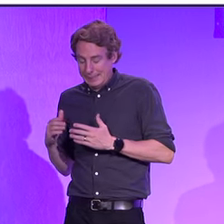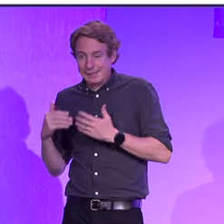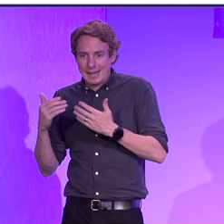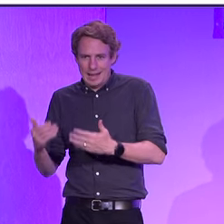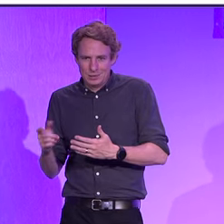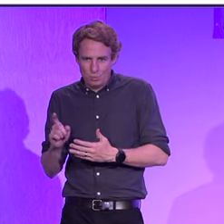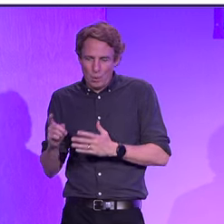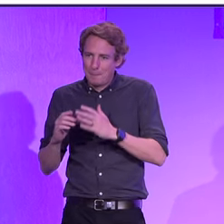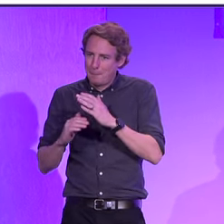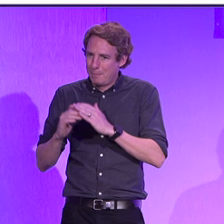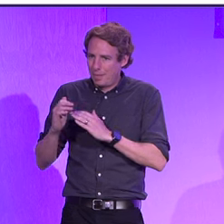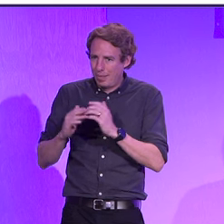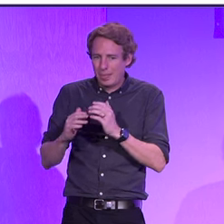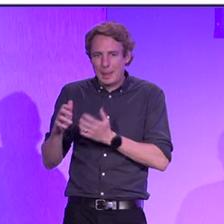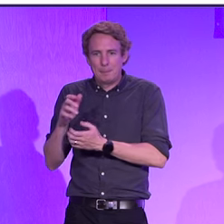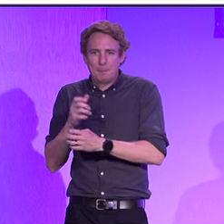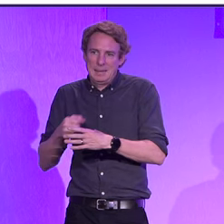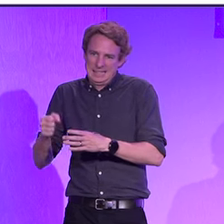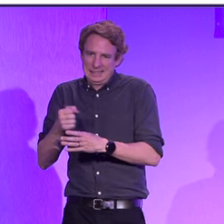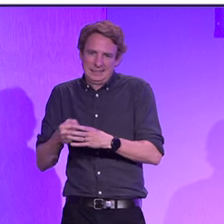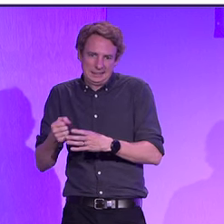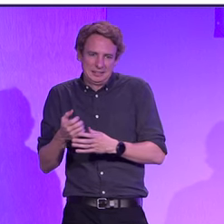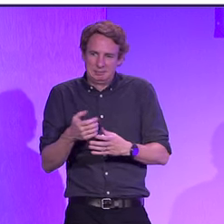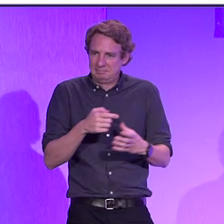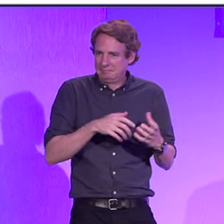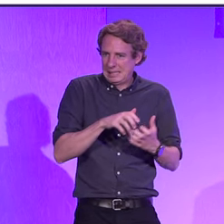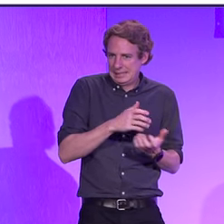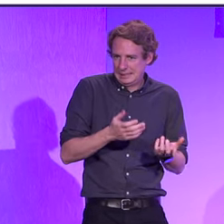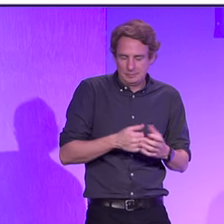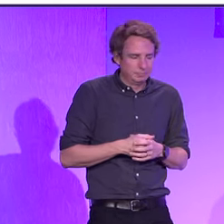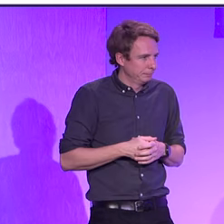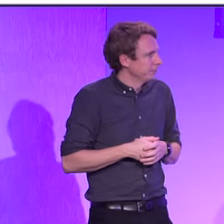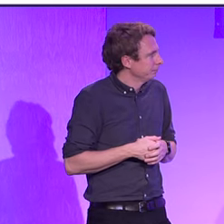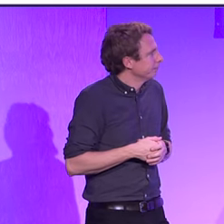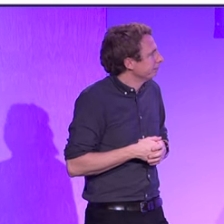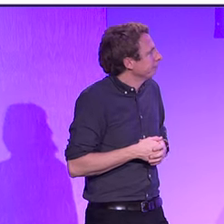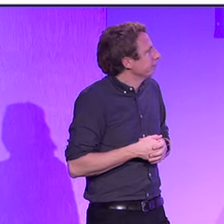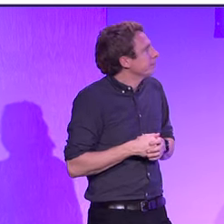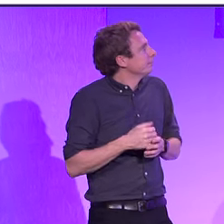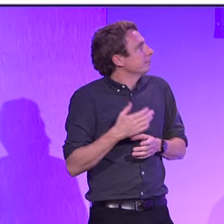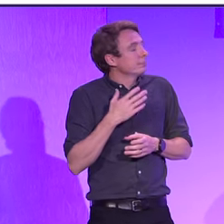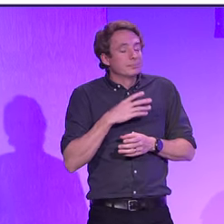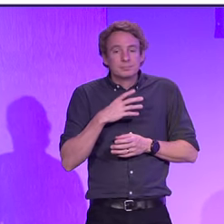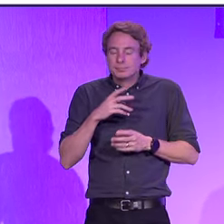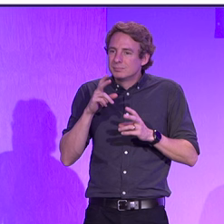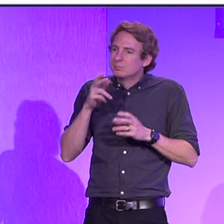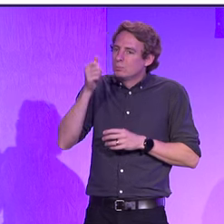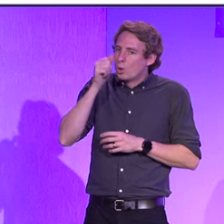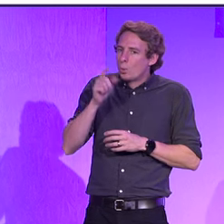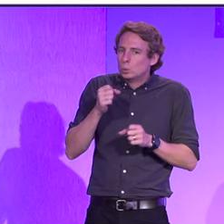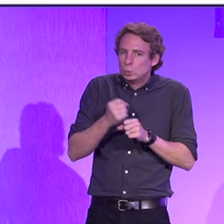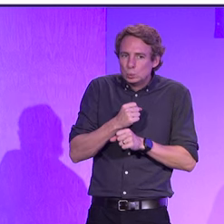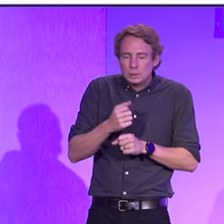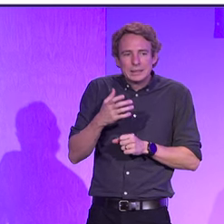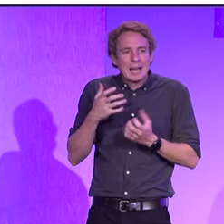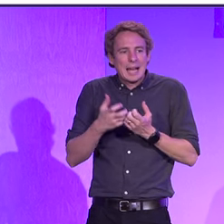So by the time we're here, ideally everything has been considered and pieced together for products that we envision, and teams know what they're